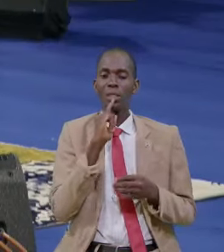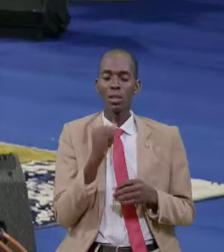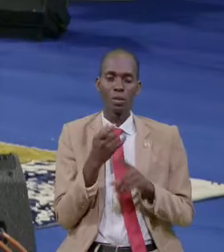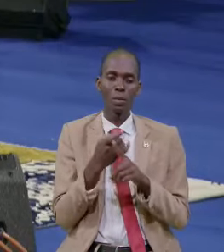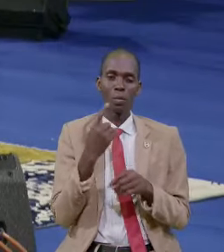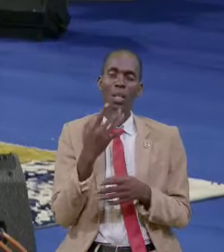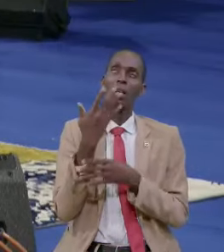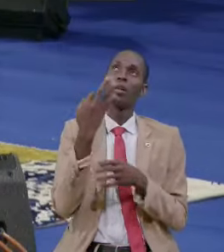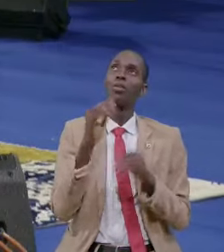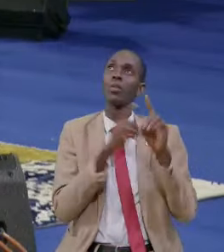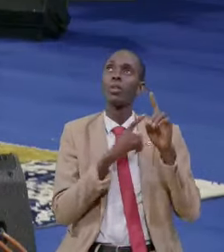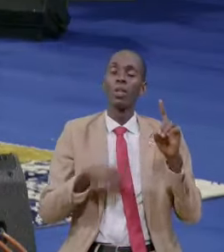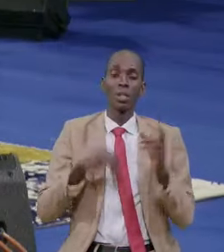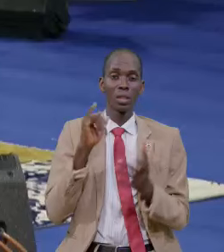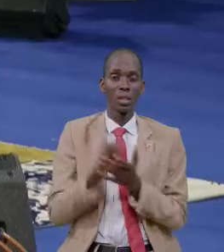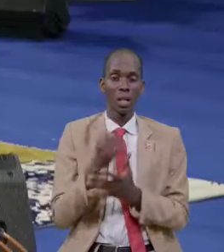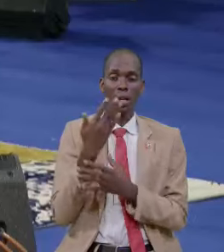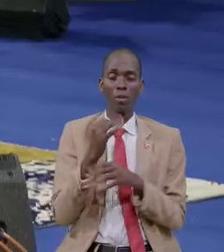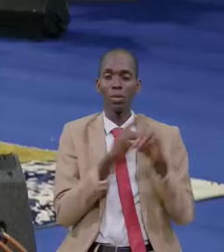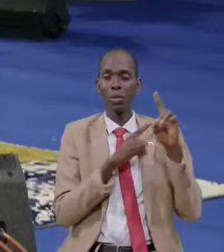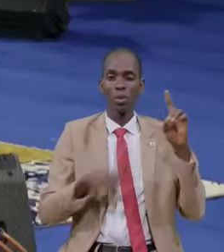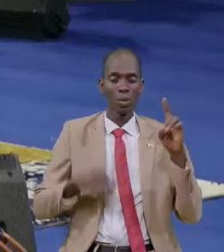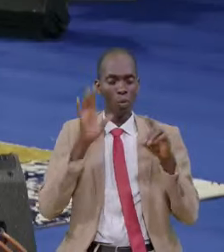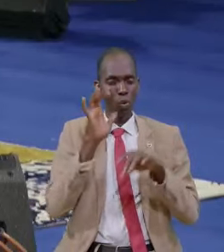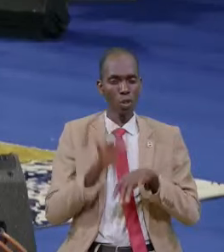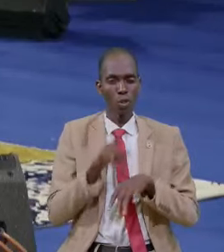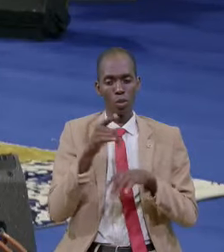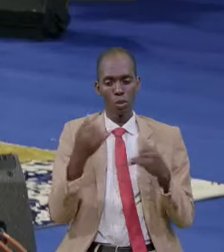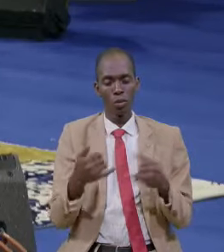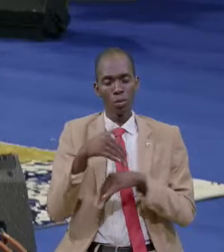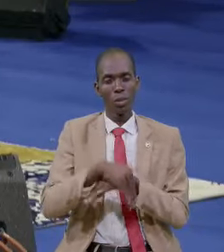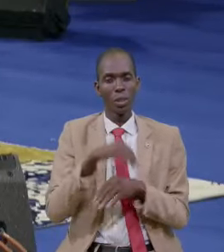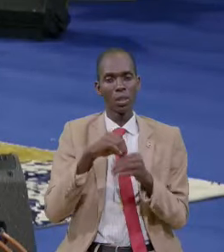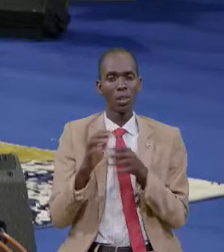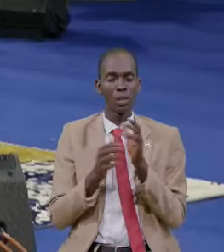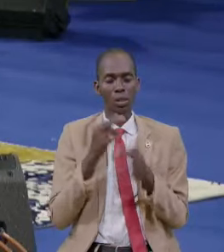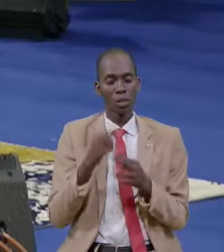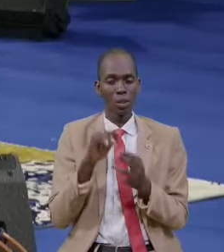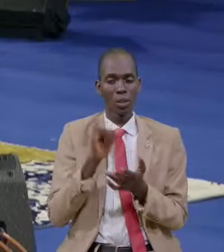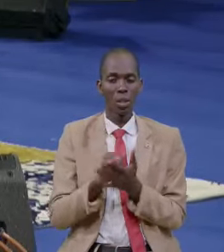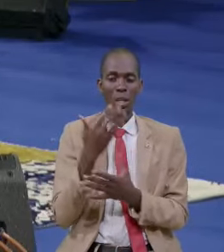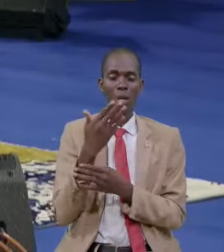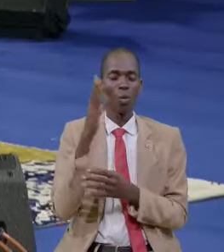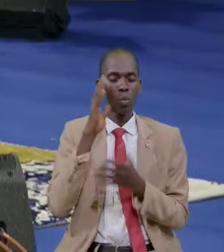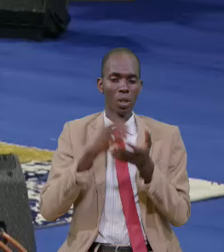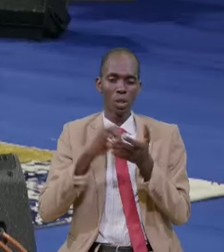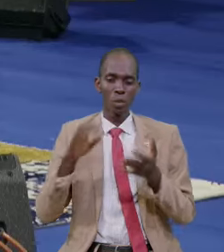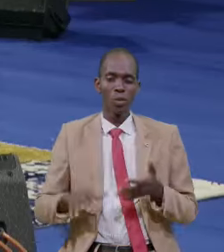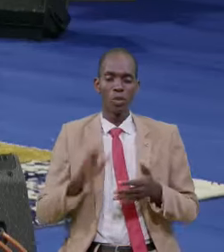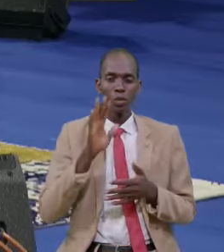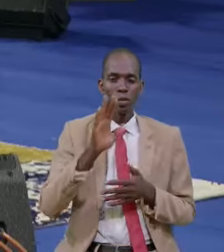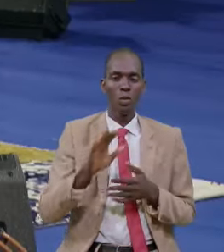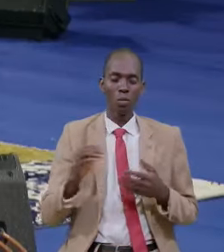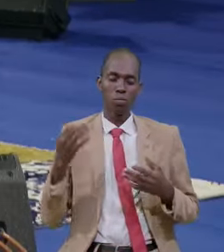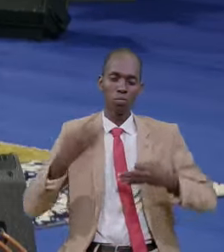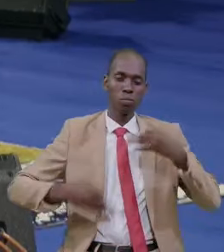touch you tonight. That hand will remove your guilt and condemnation. That hand will bring peace